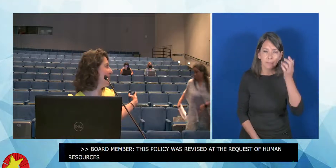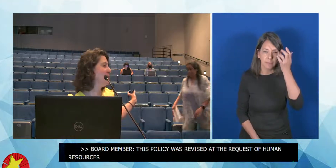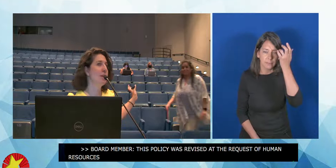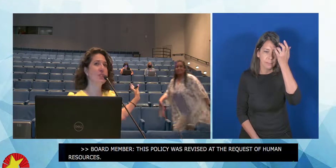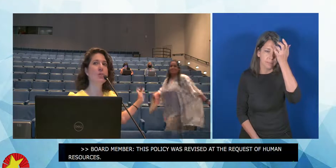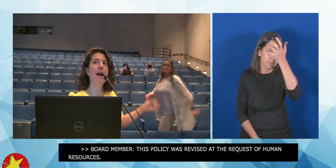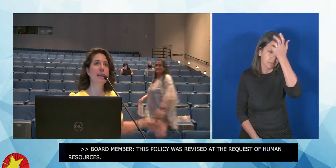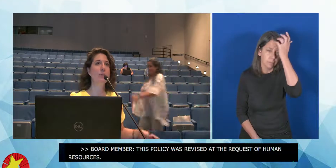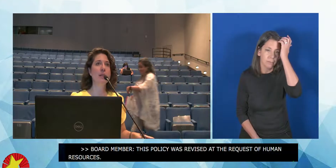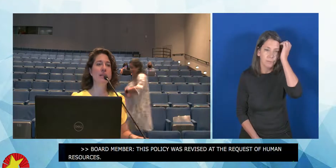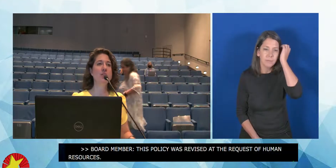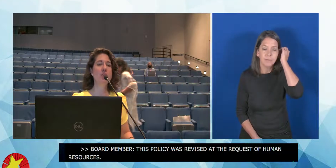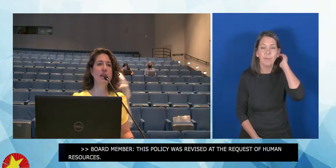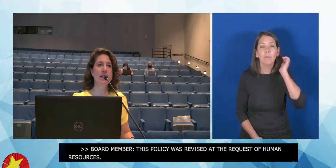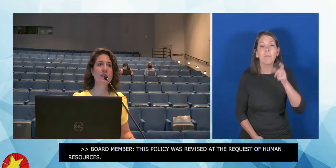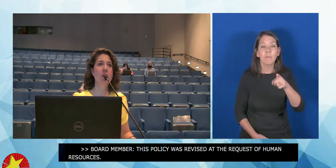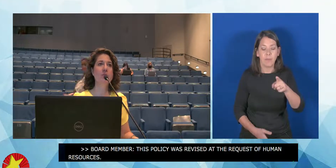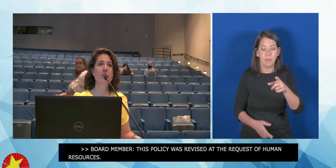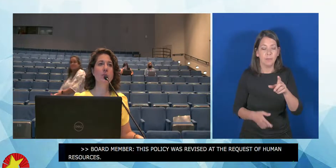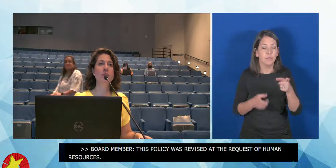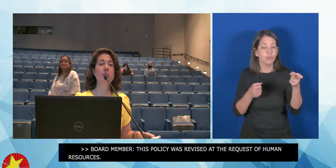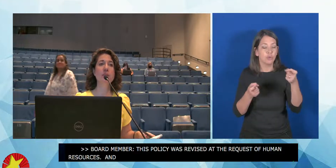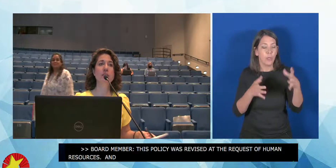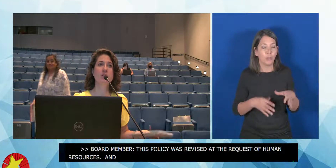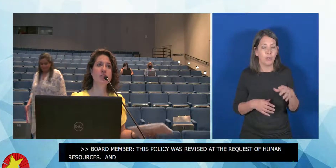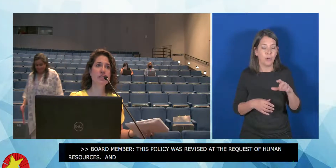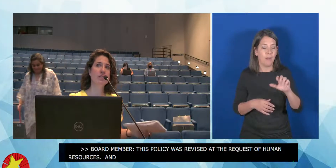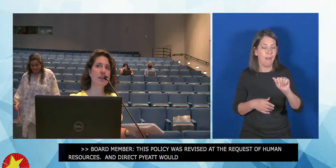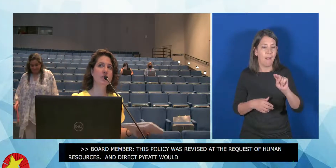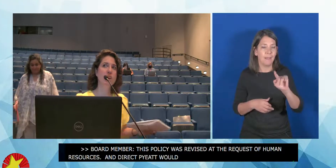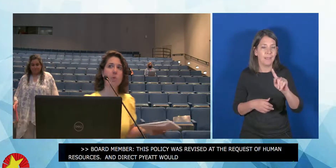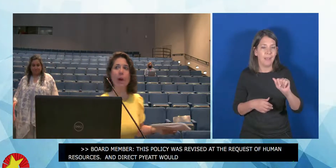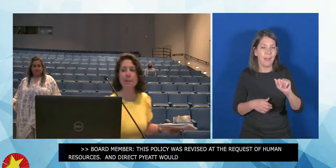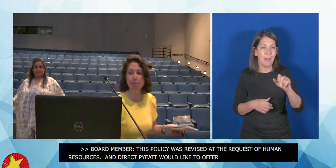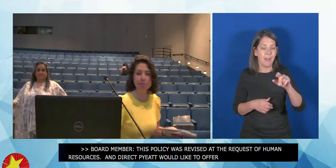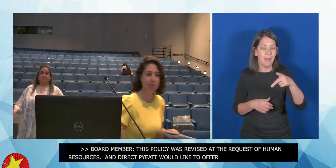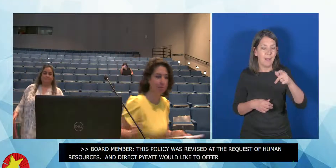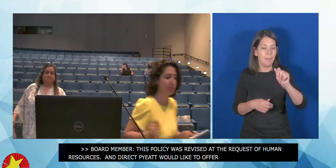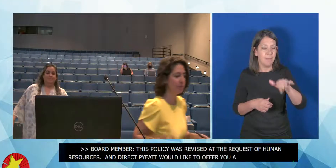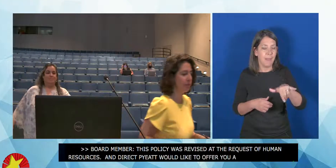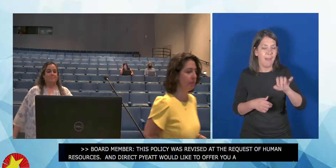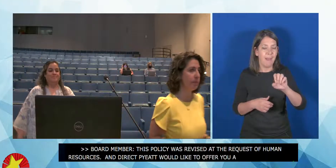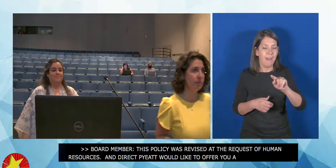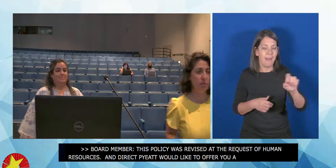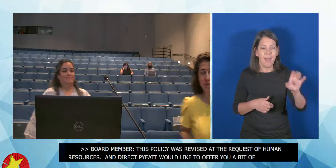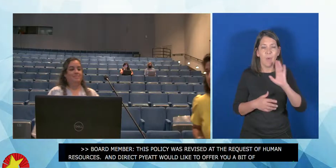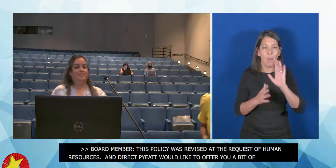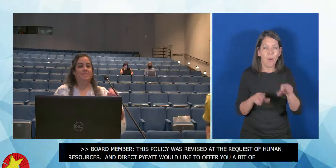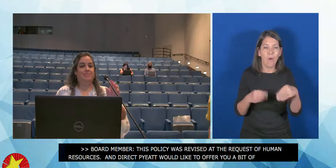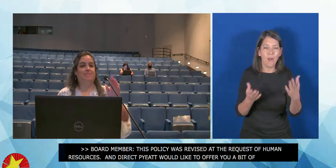And Director Pyatt would like to go ahead and offer you a little bit of additional information on why.